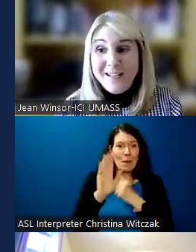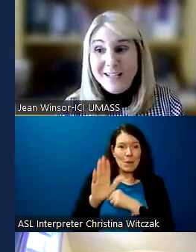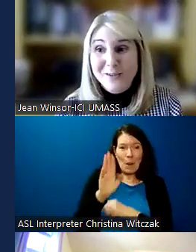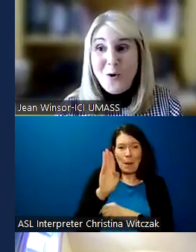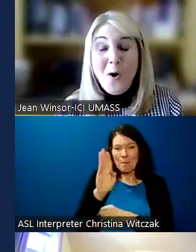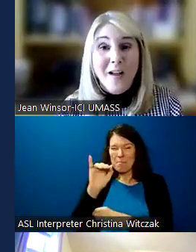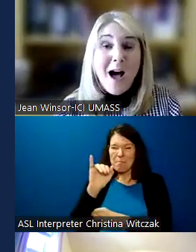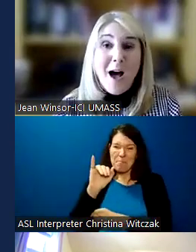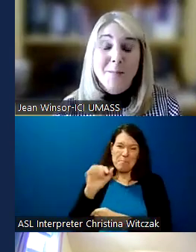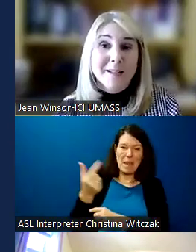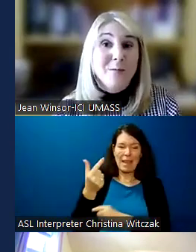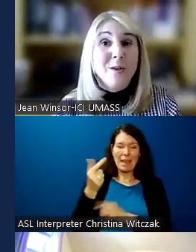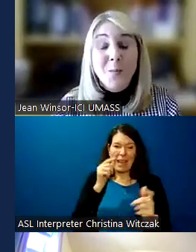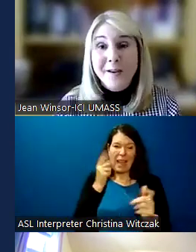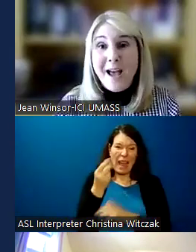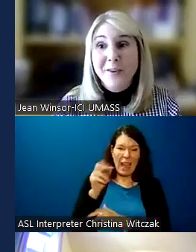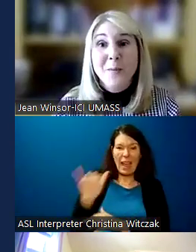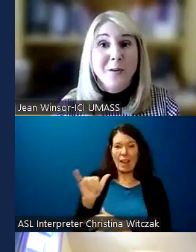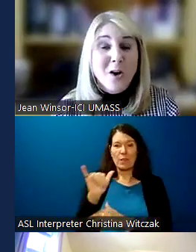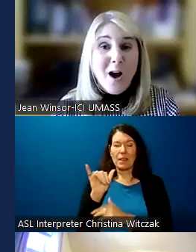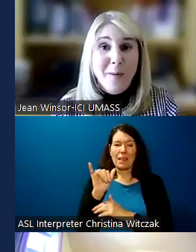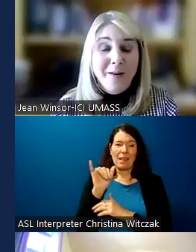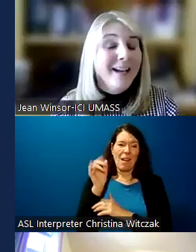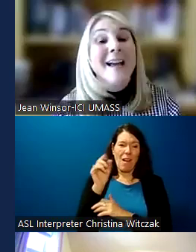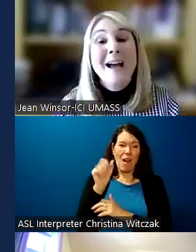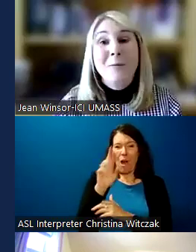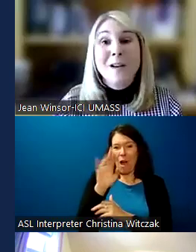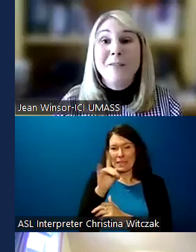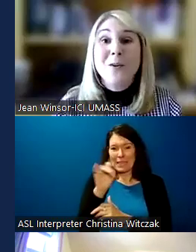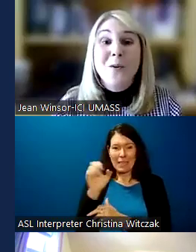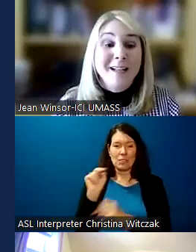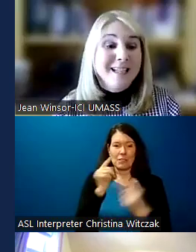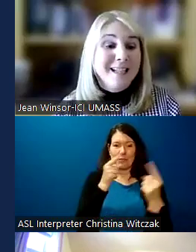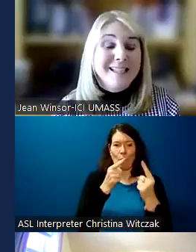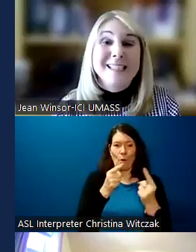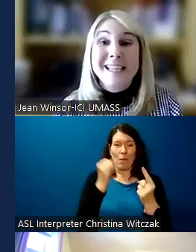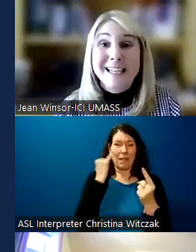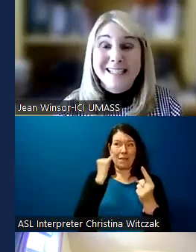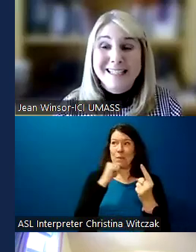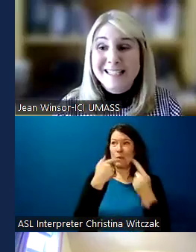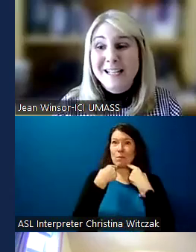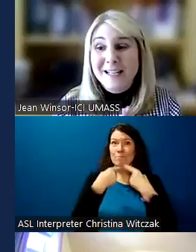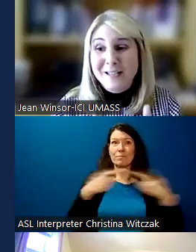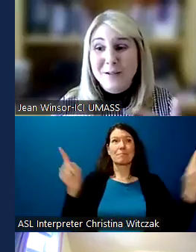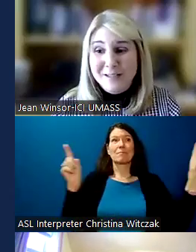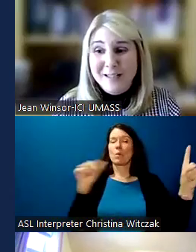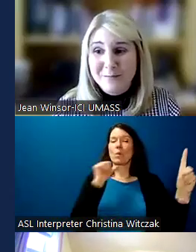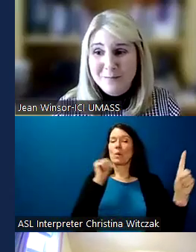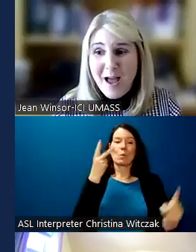hairy, audacious goal, because if we don't put it out there, we don't talk about it, we're never going to see it,